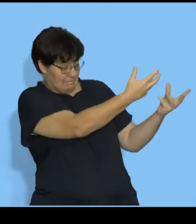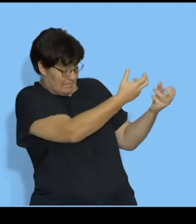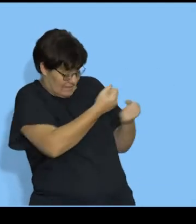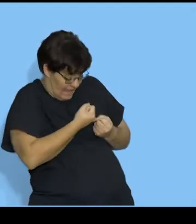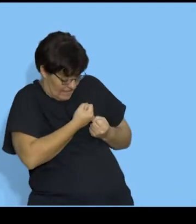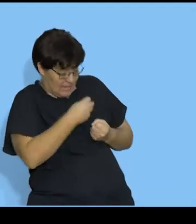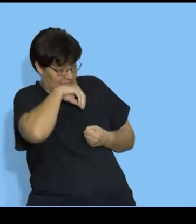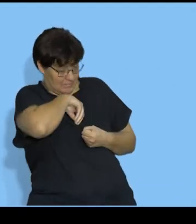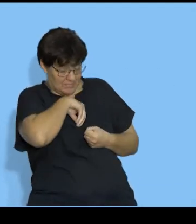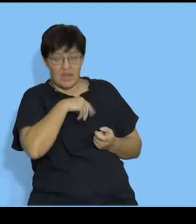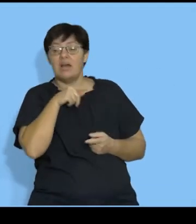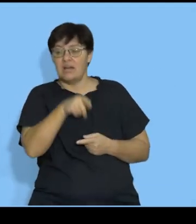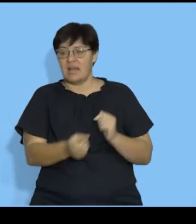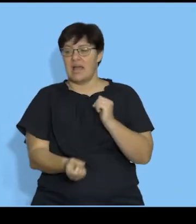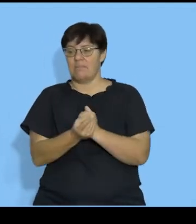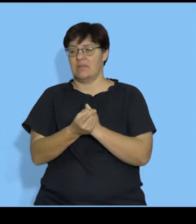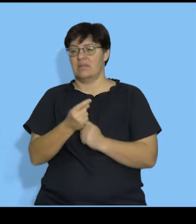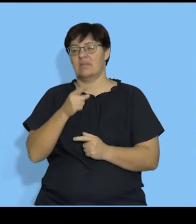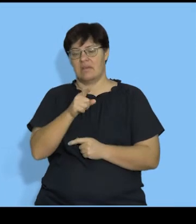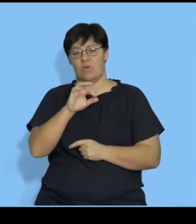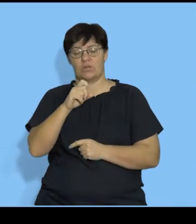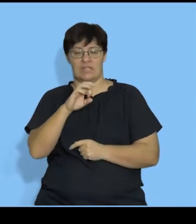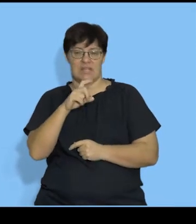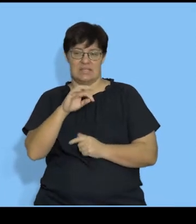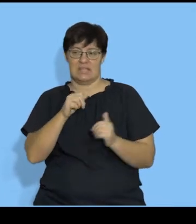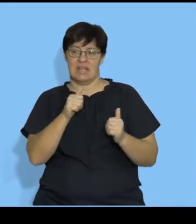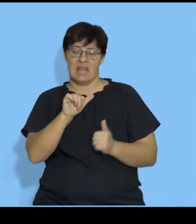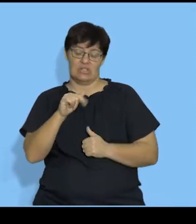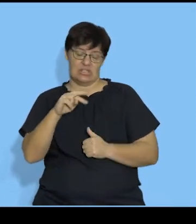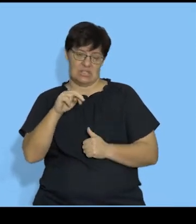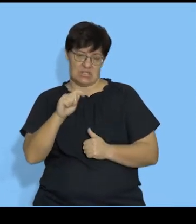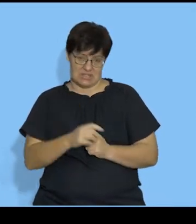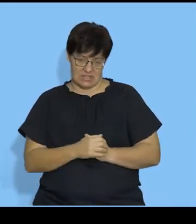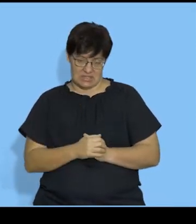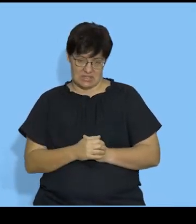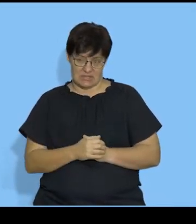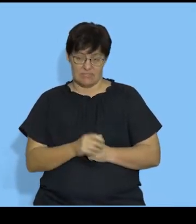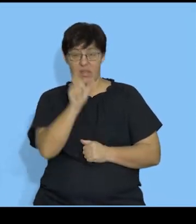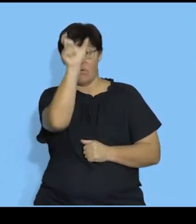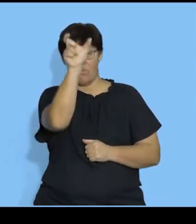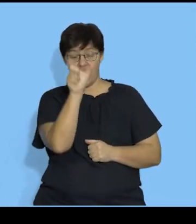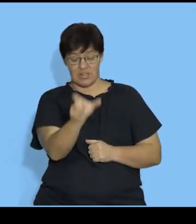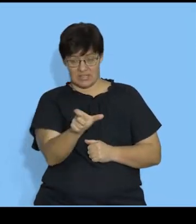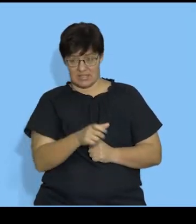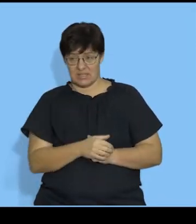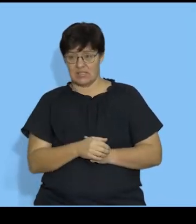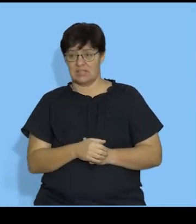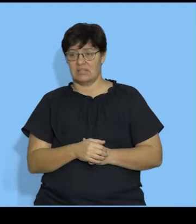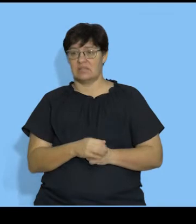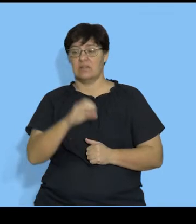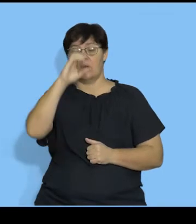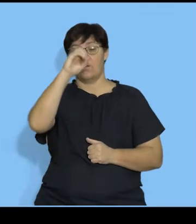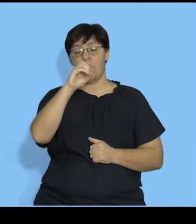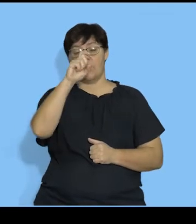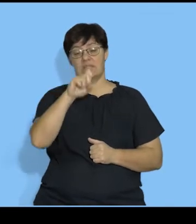the long and short of it. Okay, so the terminology now that we arrive at is that an oxidizing